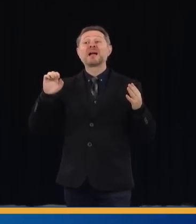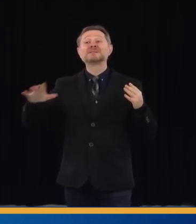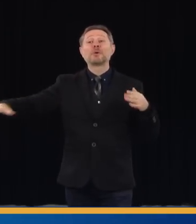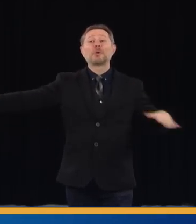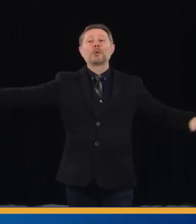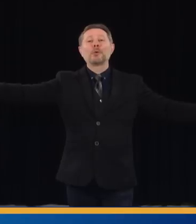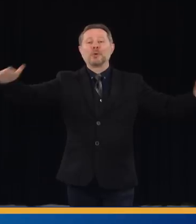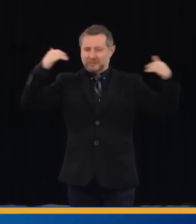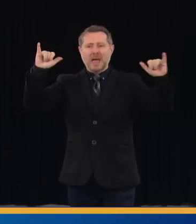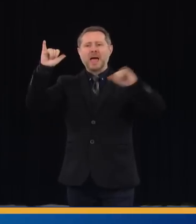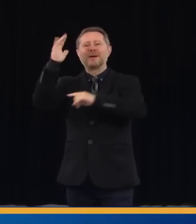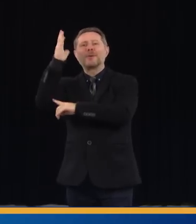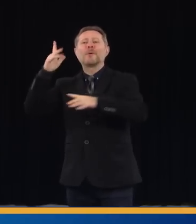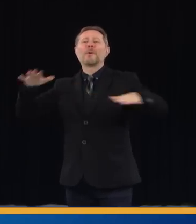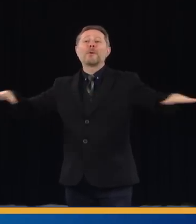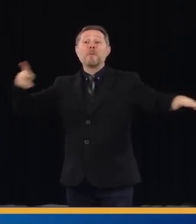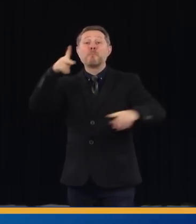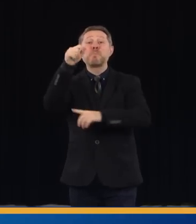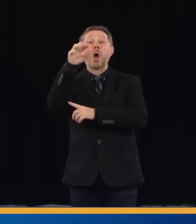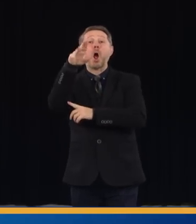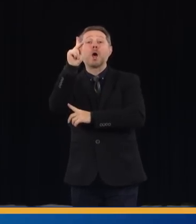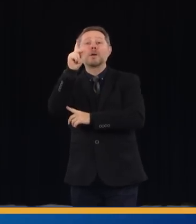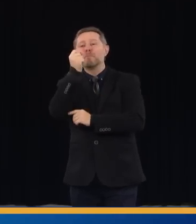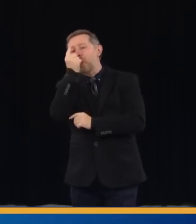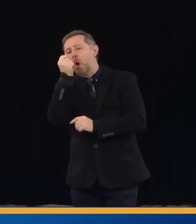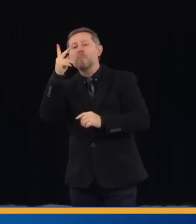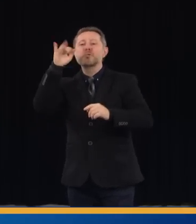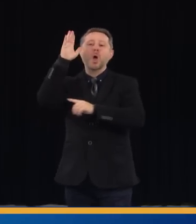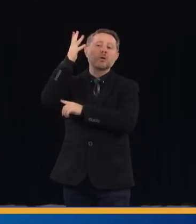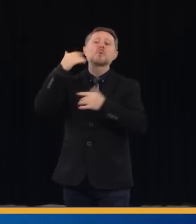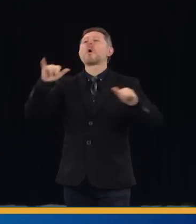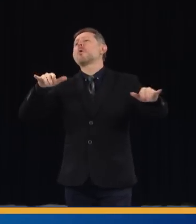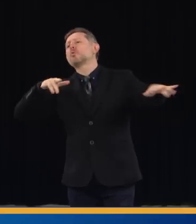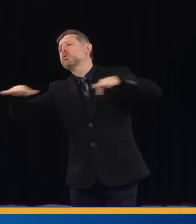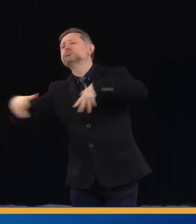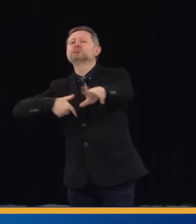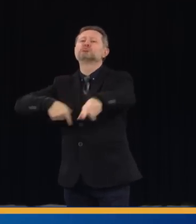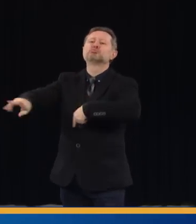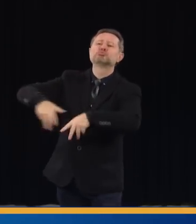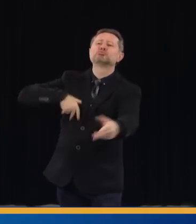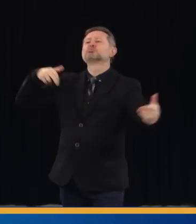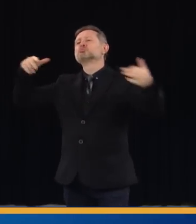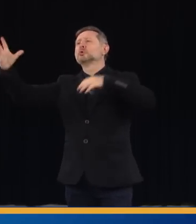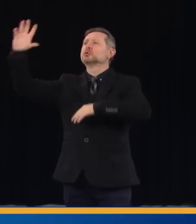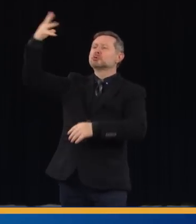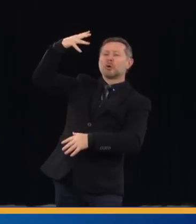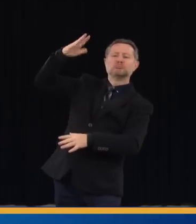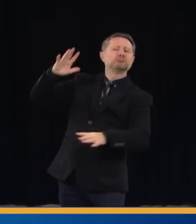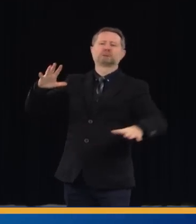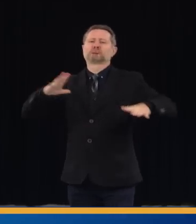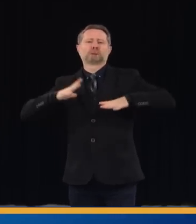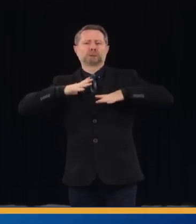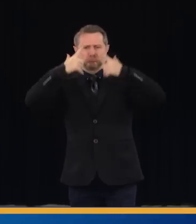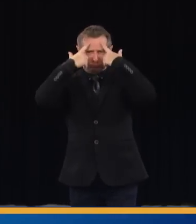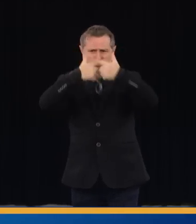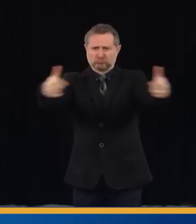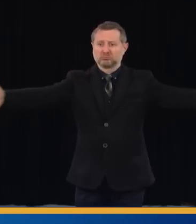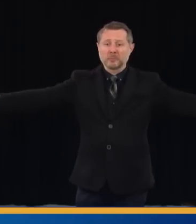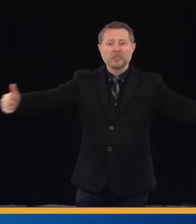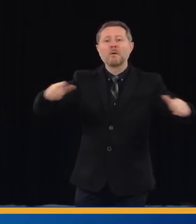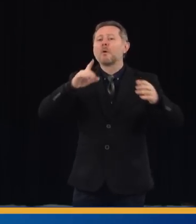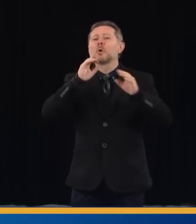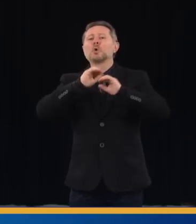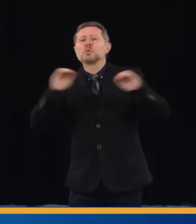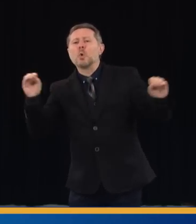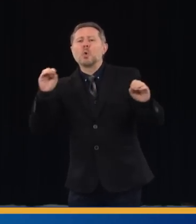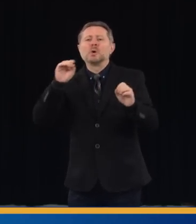open space in a park, walk around, get some sun, great. No density, no